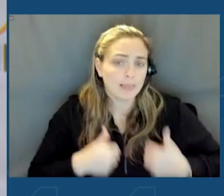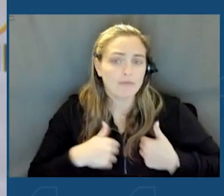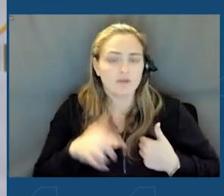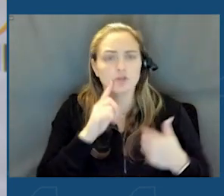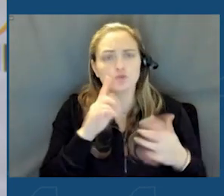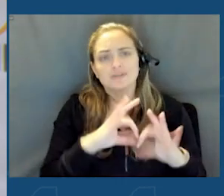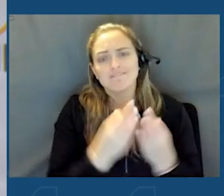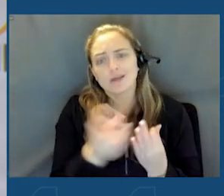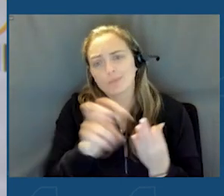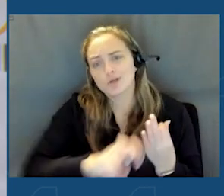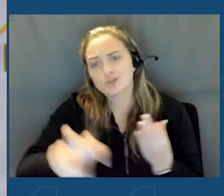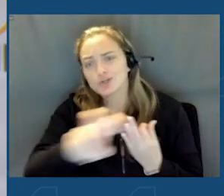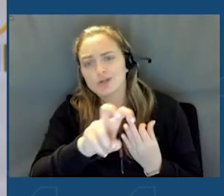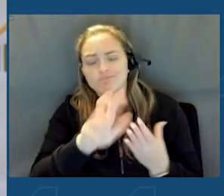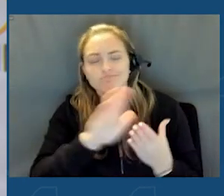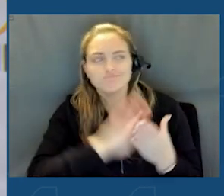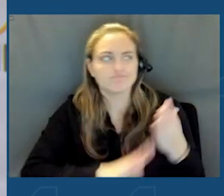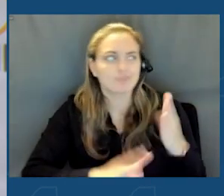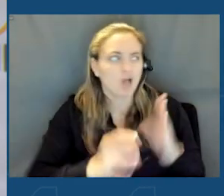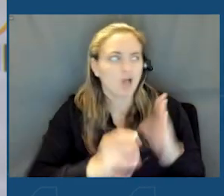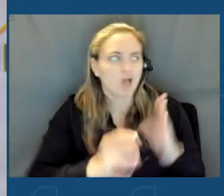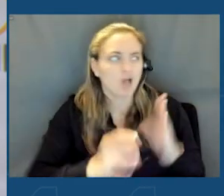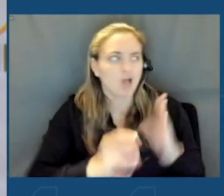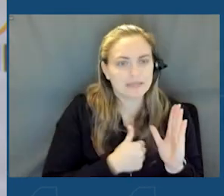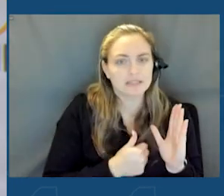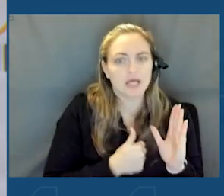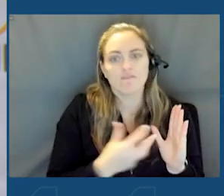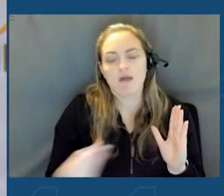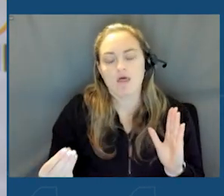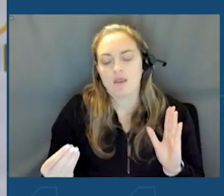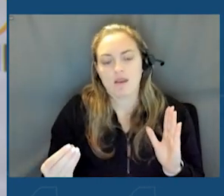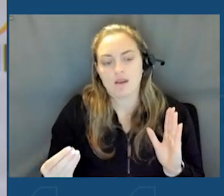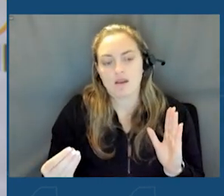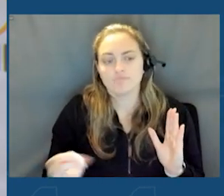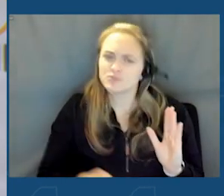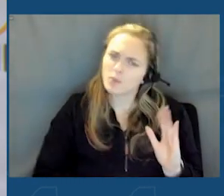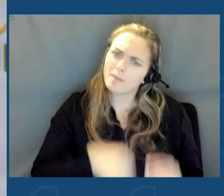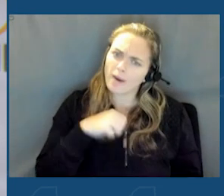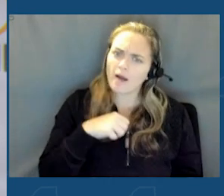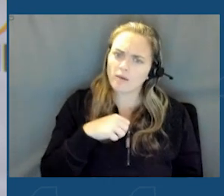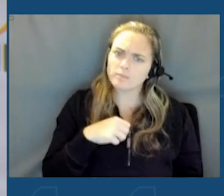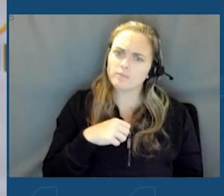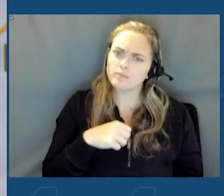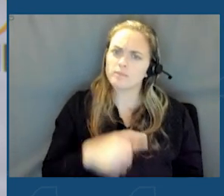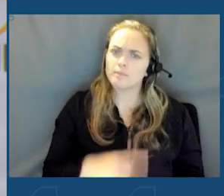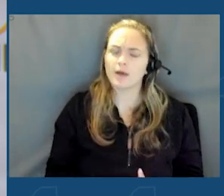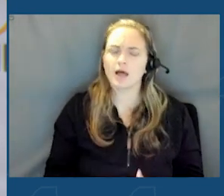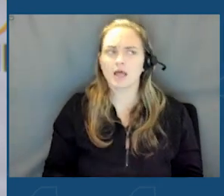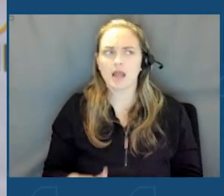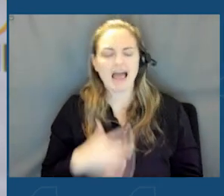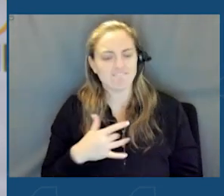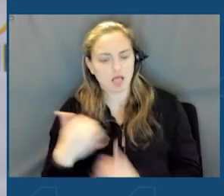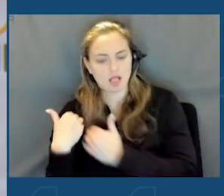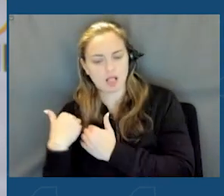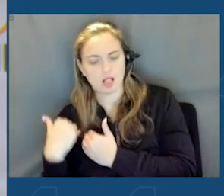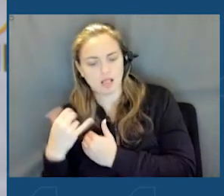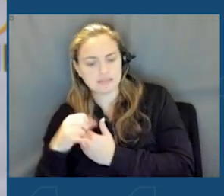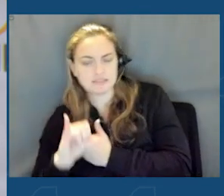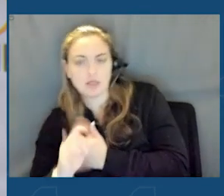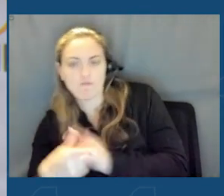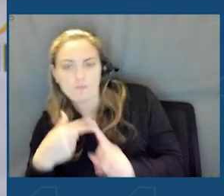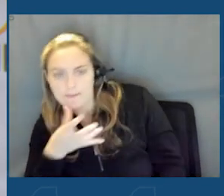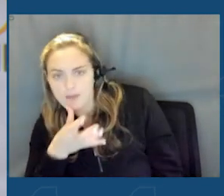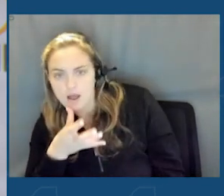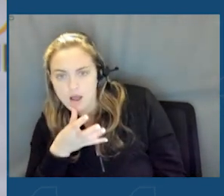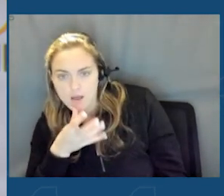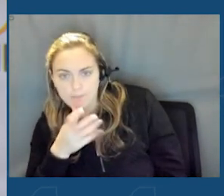even as a college student. And so I'm proud of that, but I also feel the weight of that responsibility of my mother to carry on in her